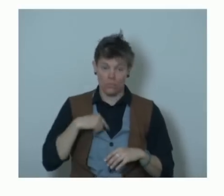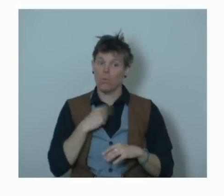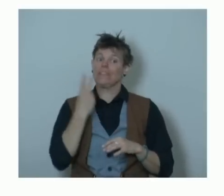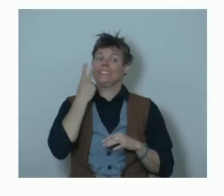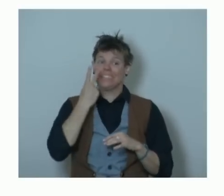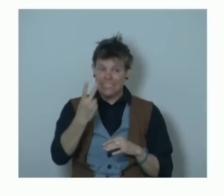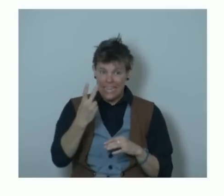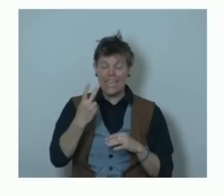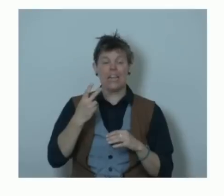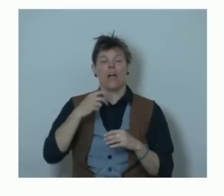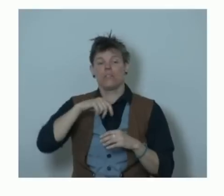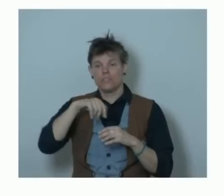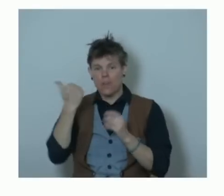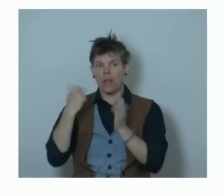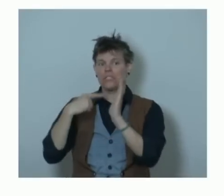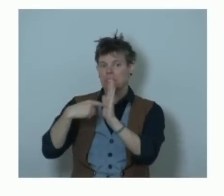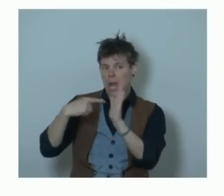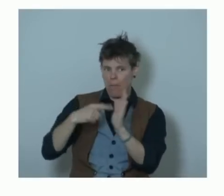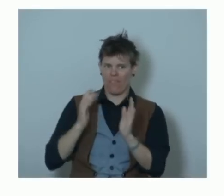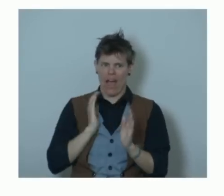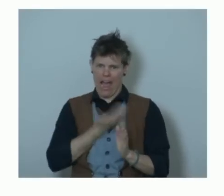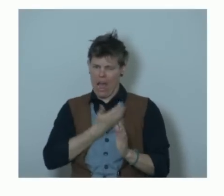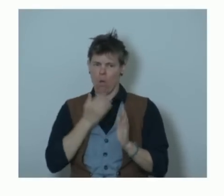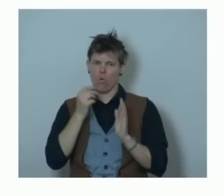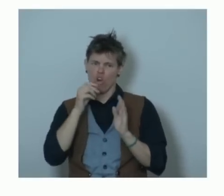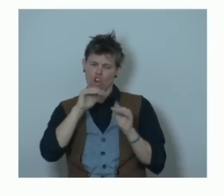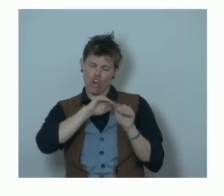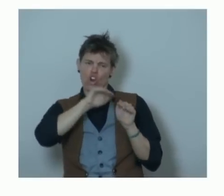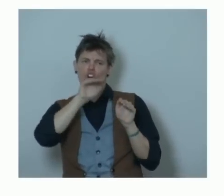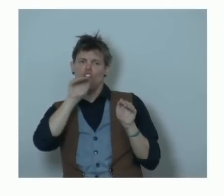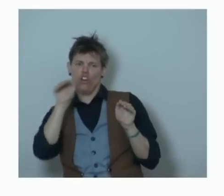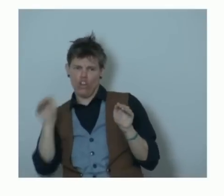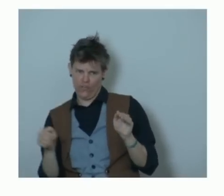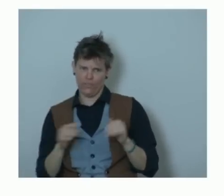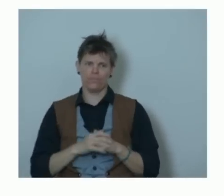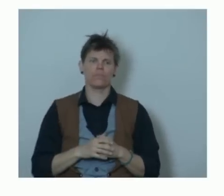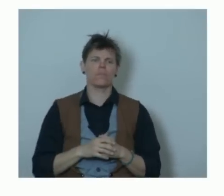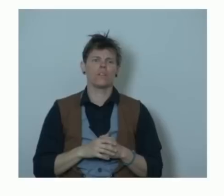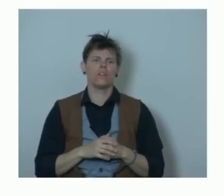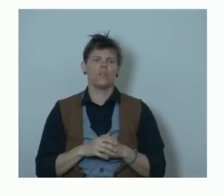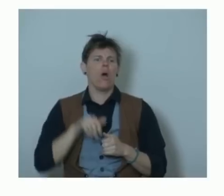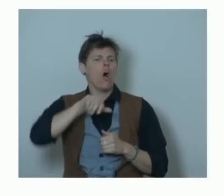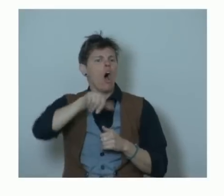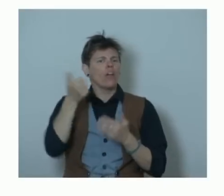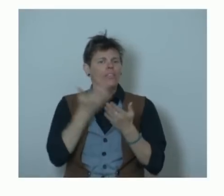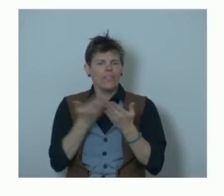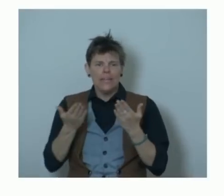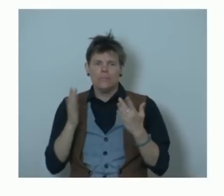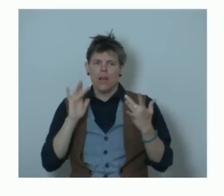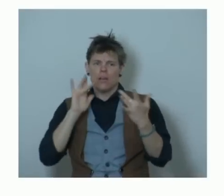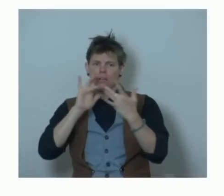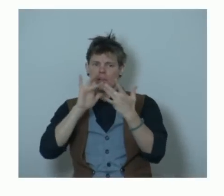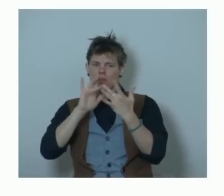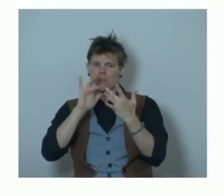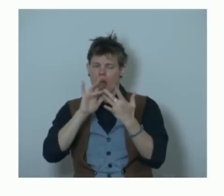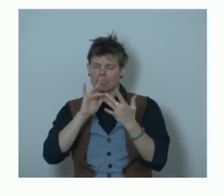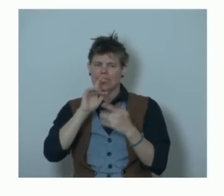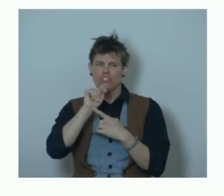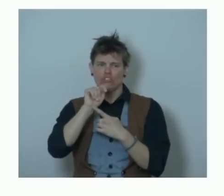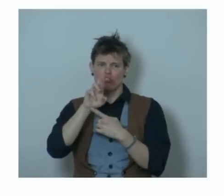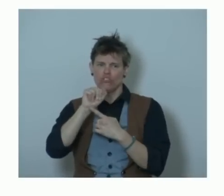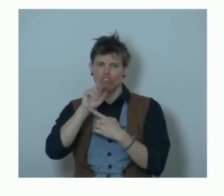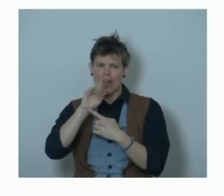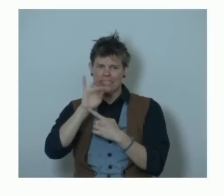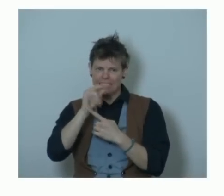states. The third thing is contact tracing. You've heard a lot about that, and I just mentioned it. It's when we find a positive person, our epidemiology